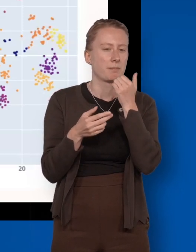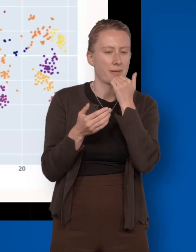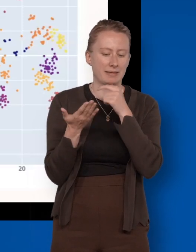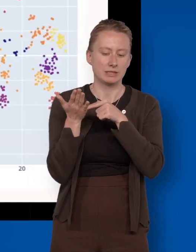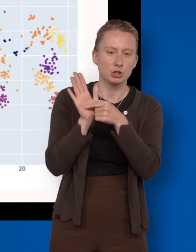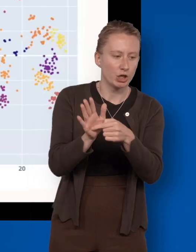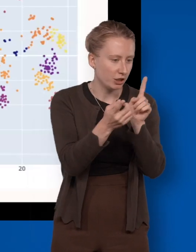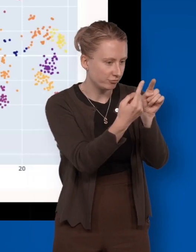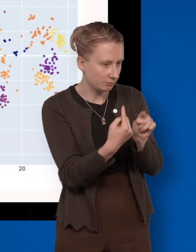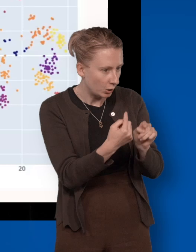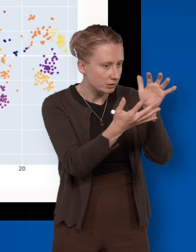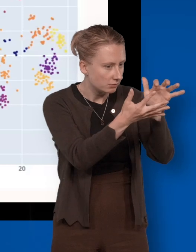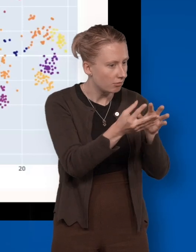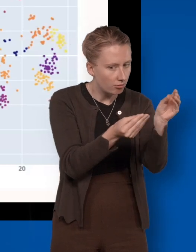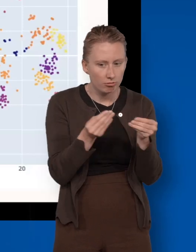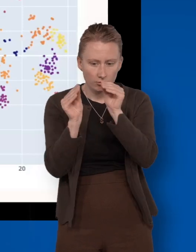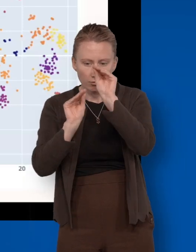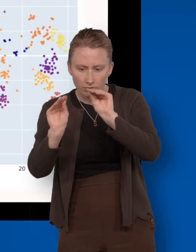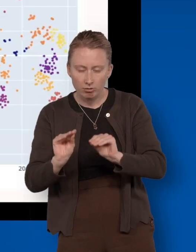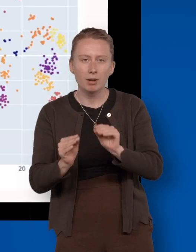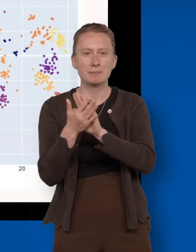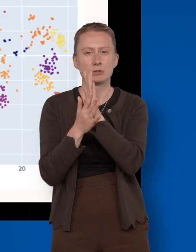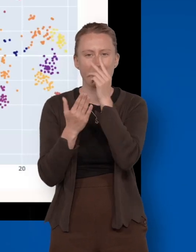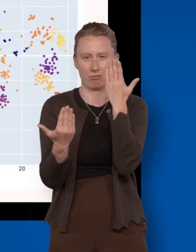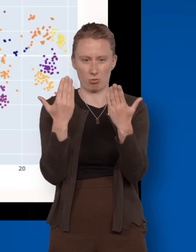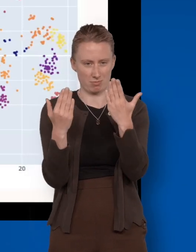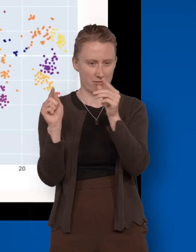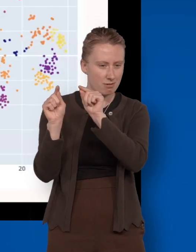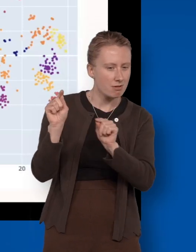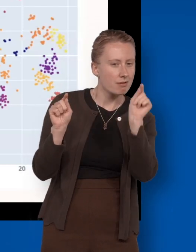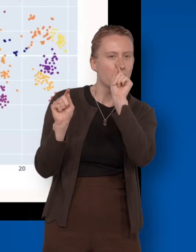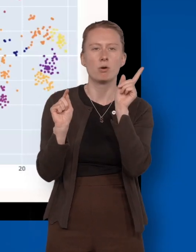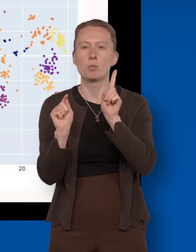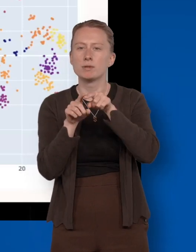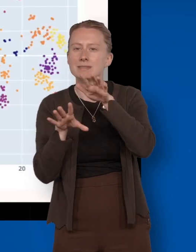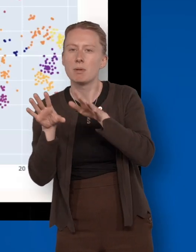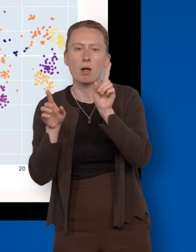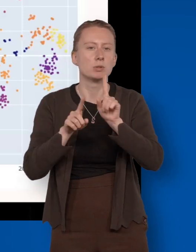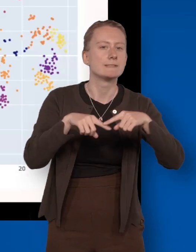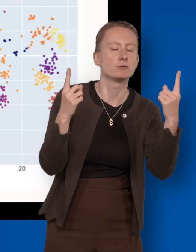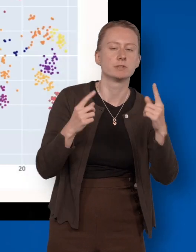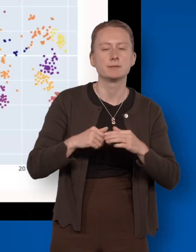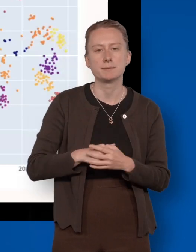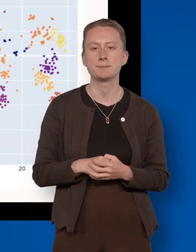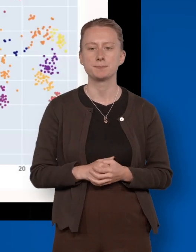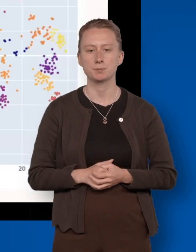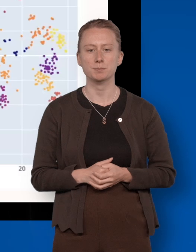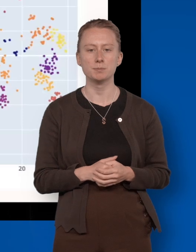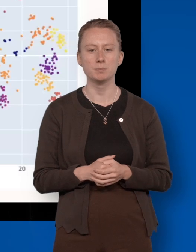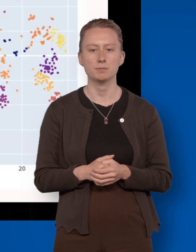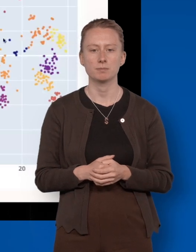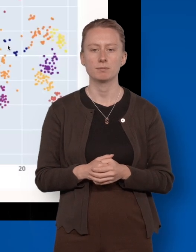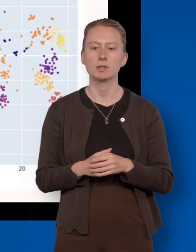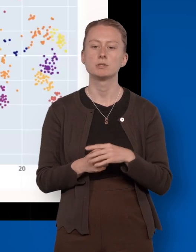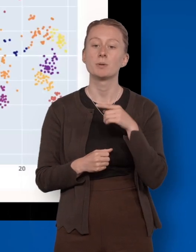such that you can compare them in their semantic similarity. And What this allows us to do is to do clustering. So here,